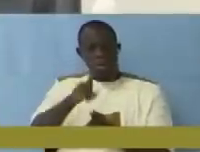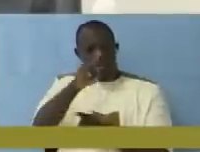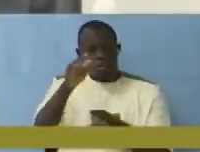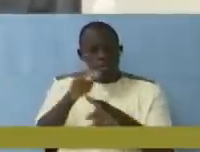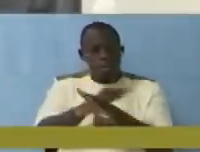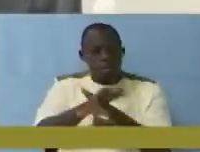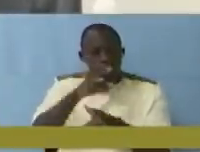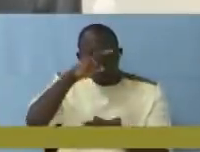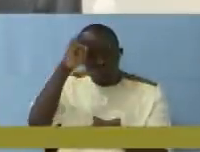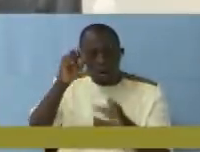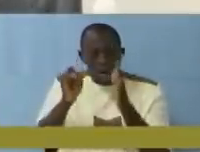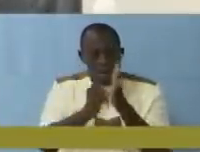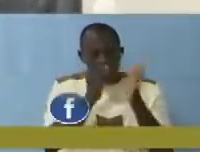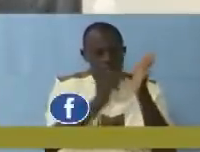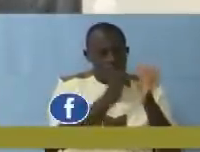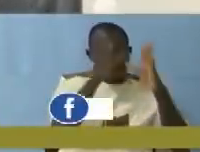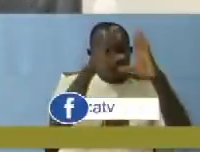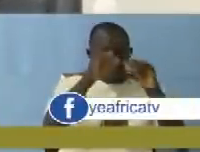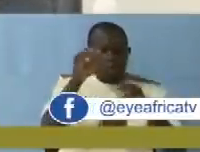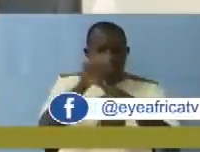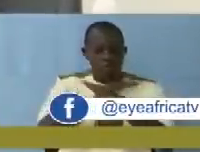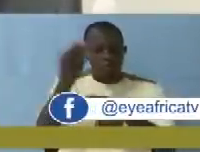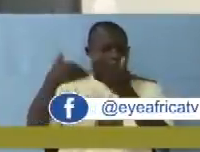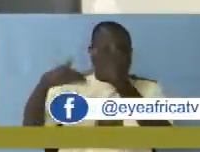the investigations department at the time?